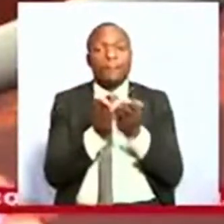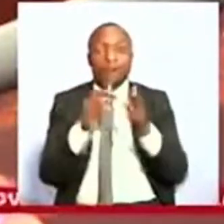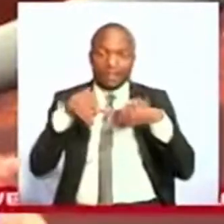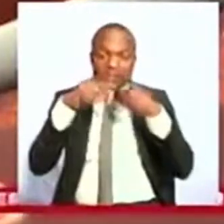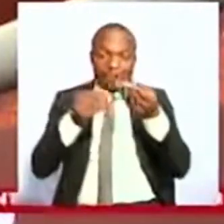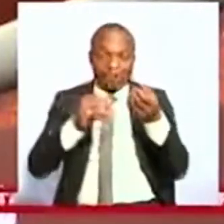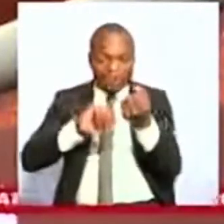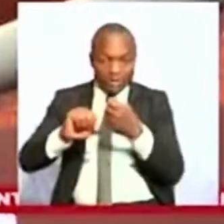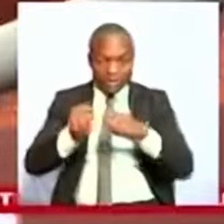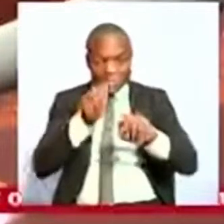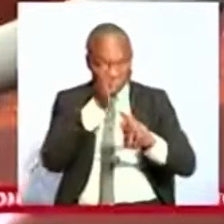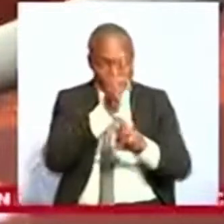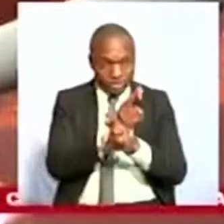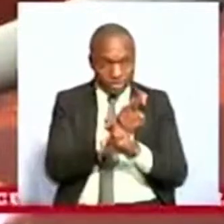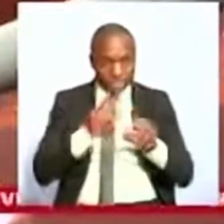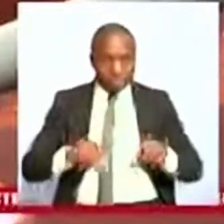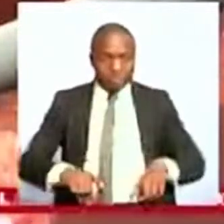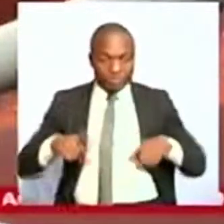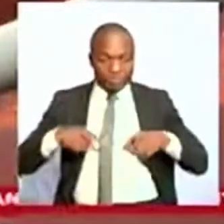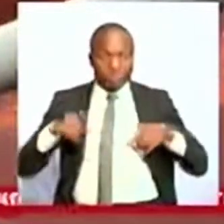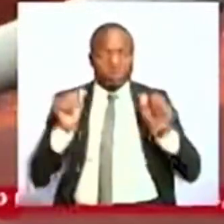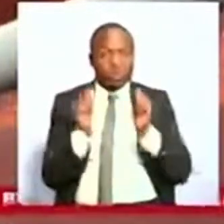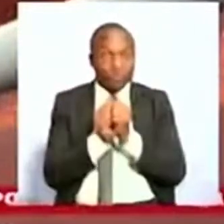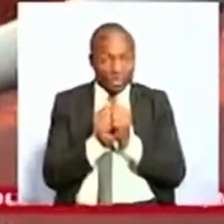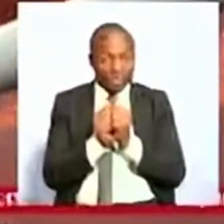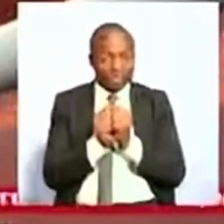of the right to life, with the